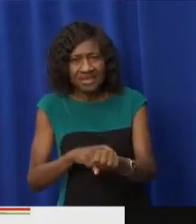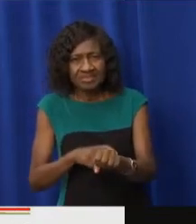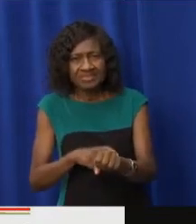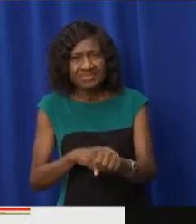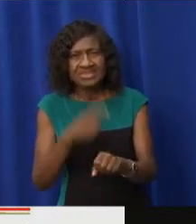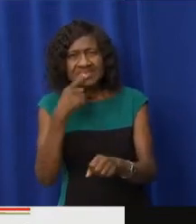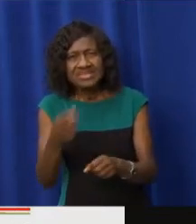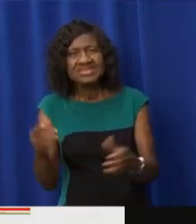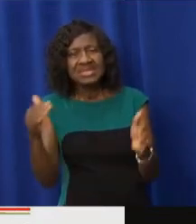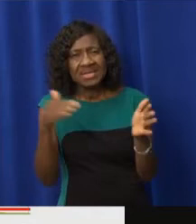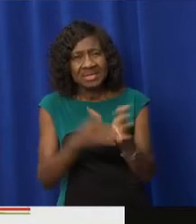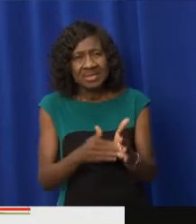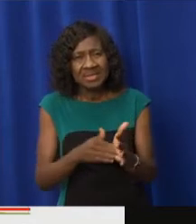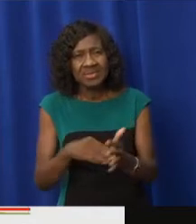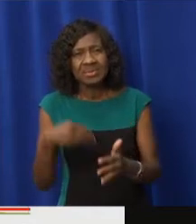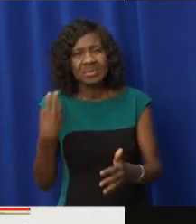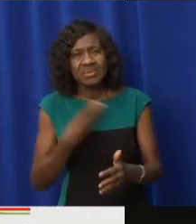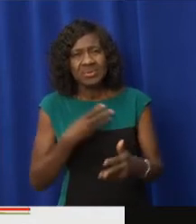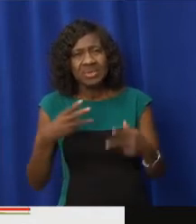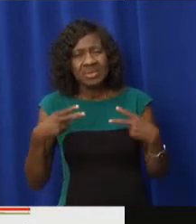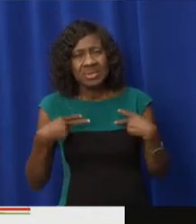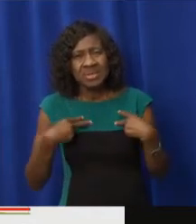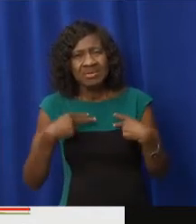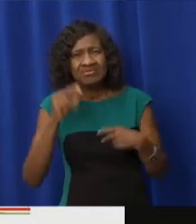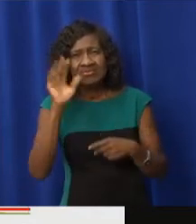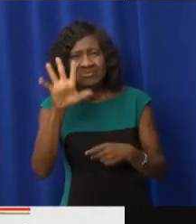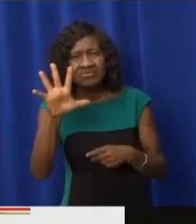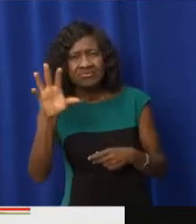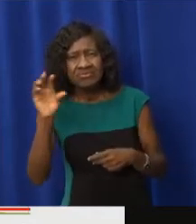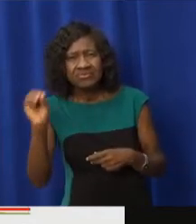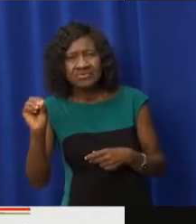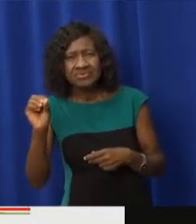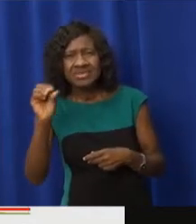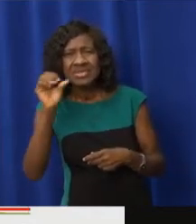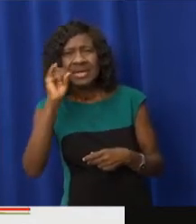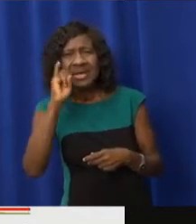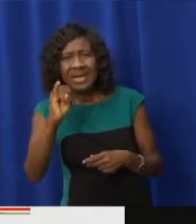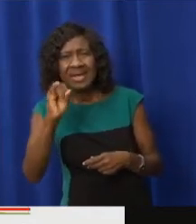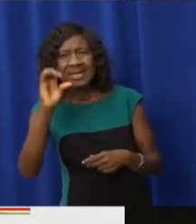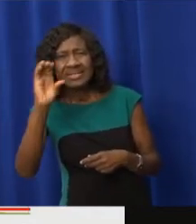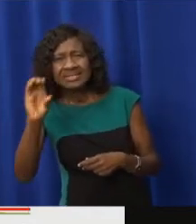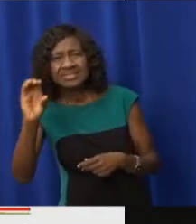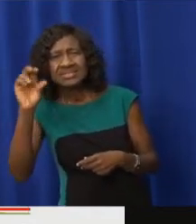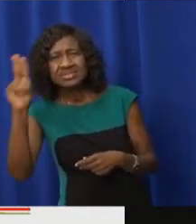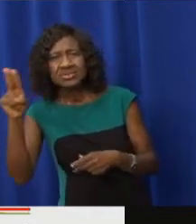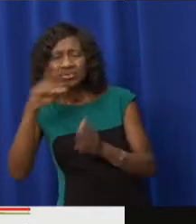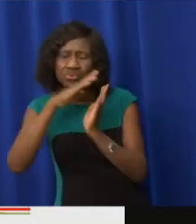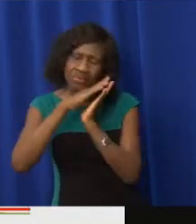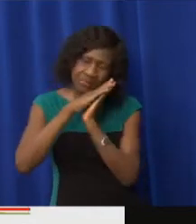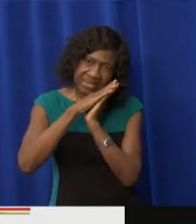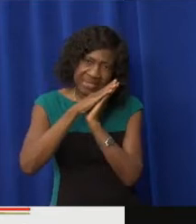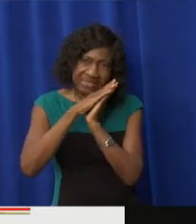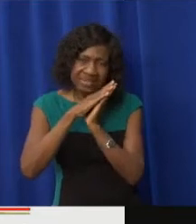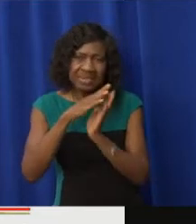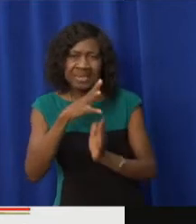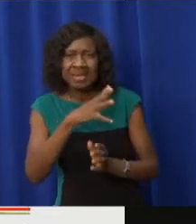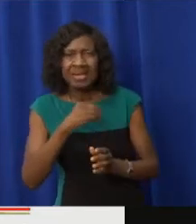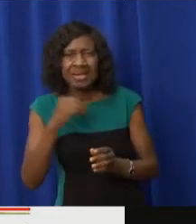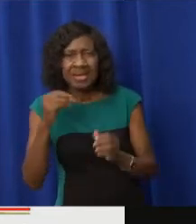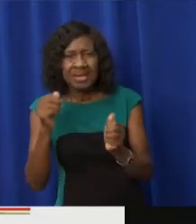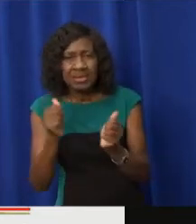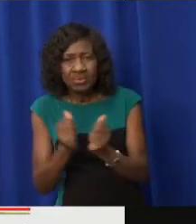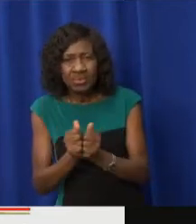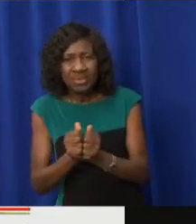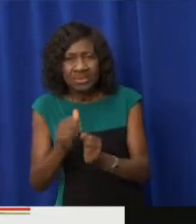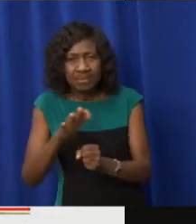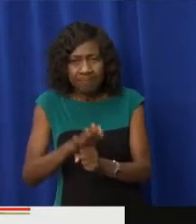again, we have in Cayman around 50 ICU beds, intensive care beds per 100,000. And with maximum suppression,